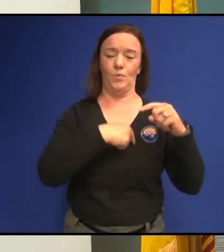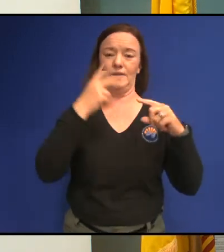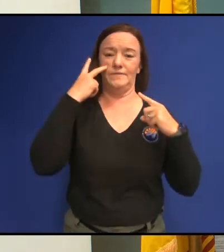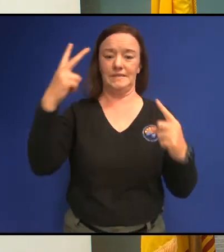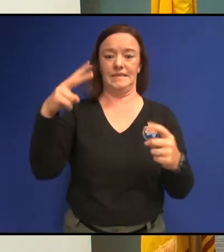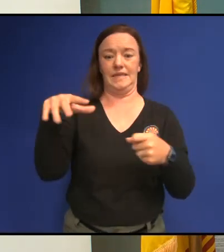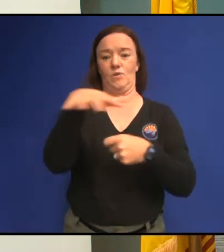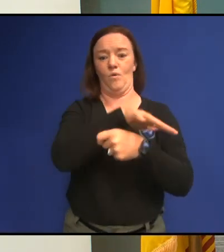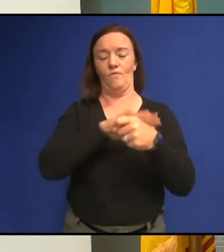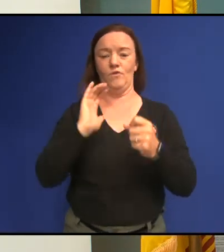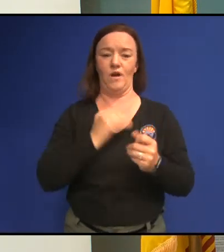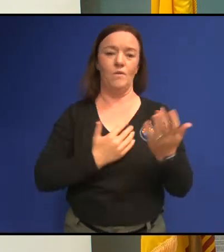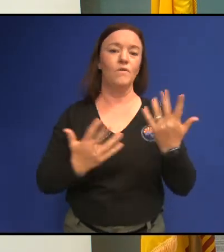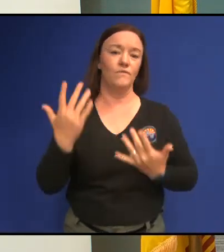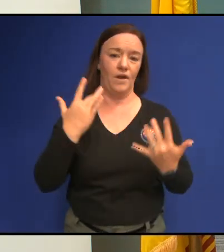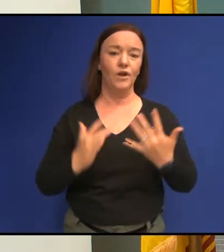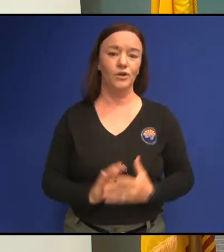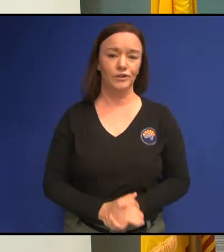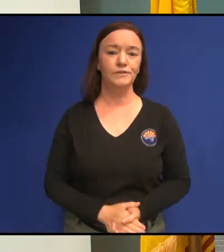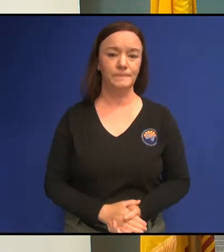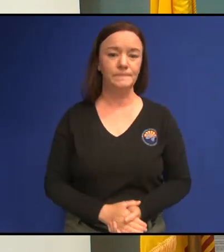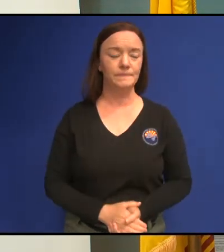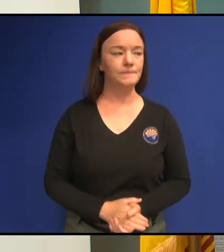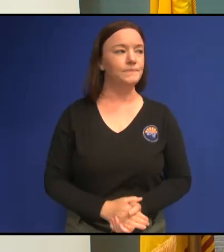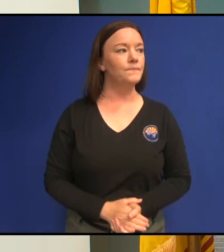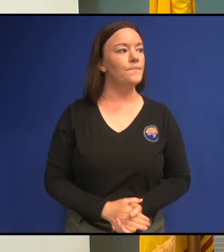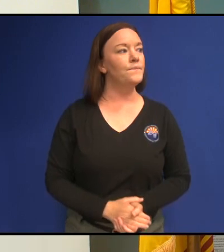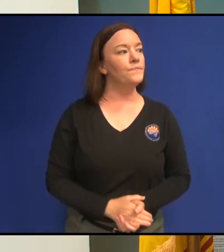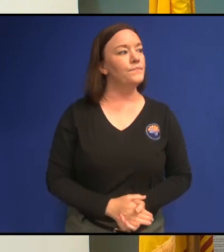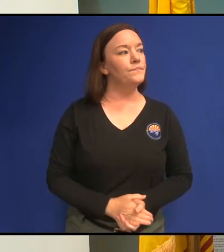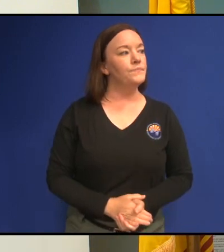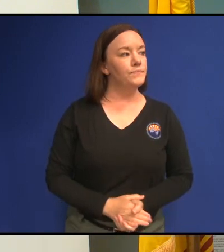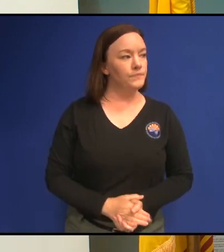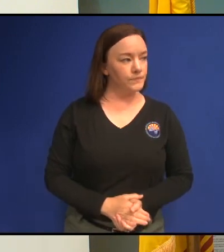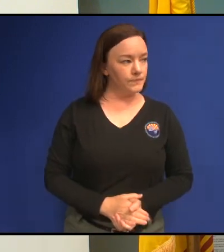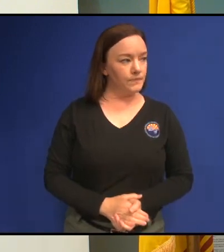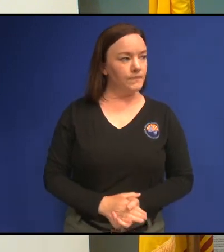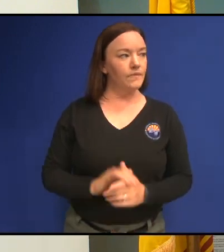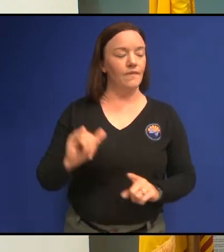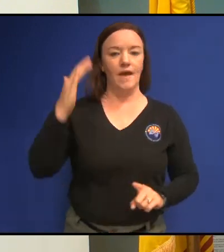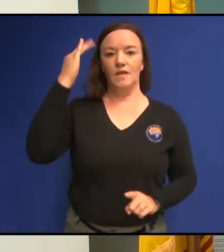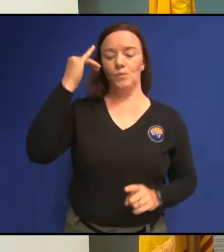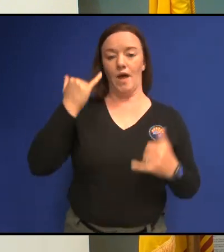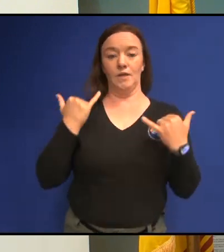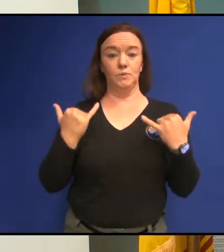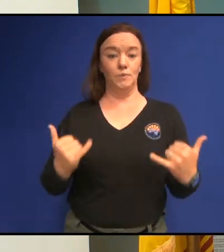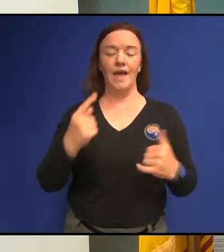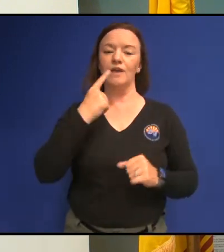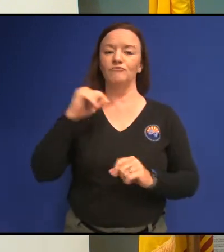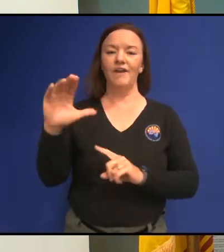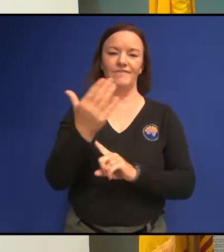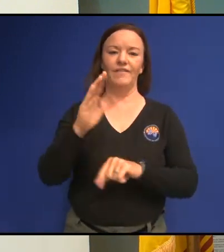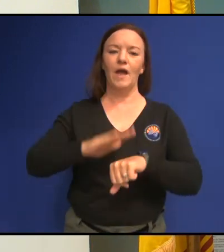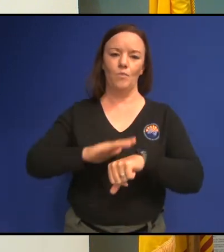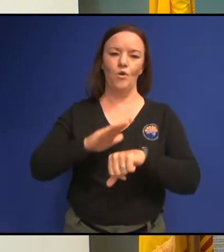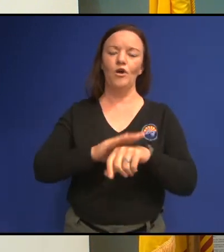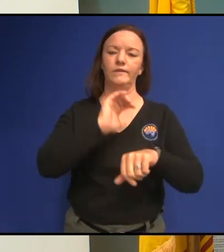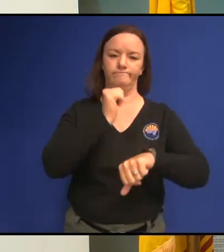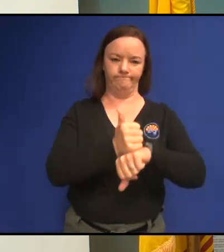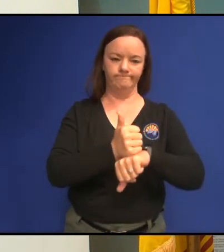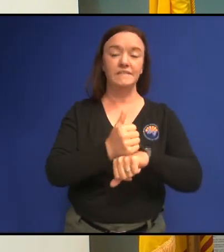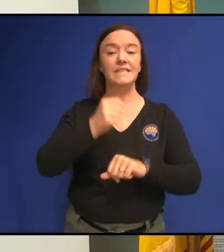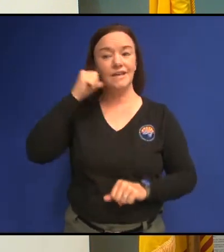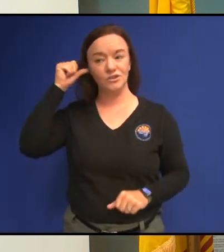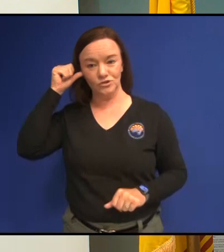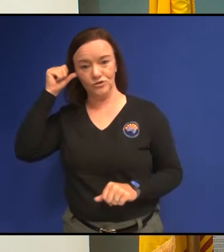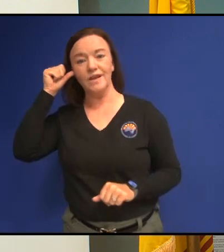fire area. So that is why today we have red flag warnings in place. We had one yesterday, we